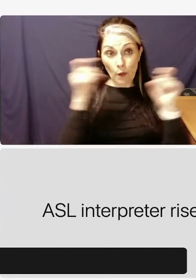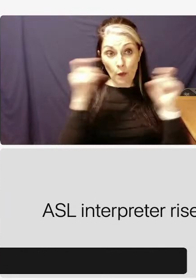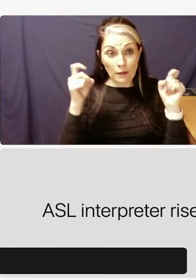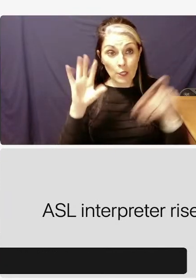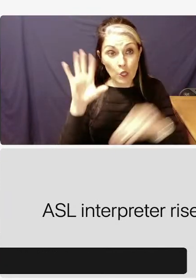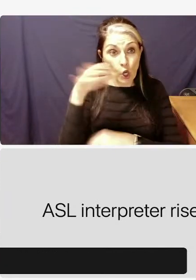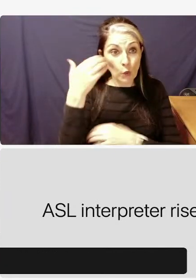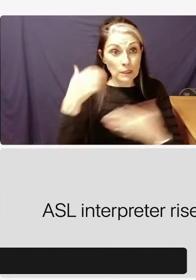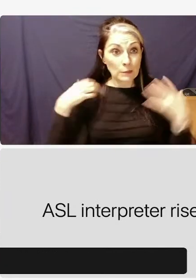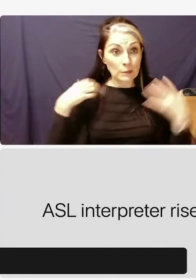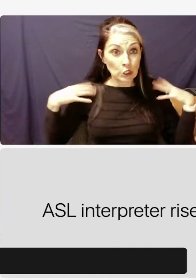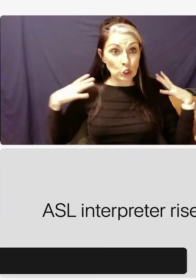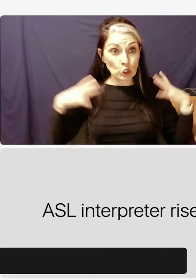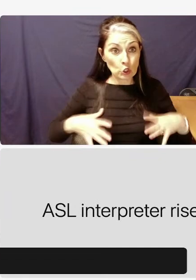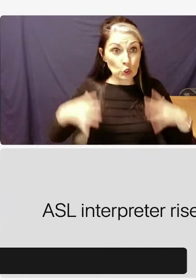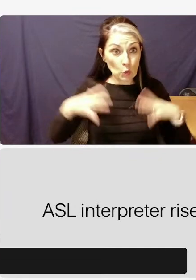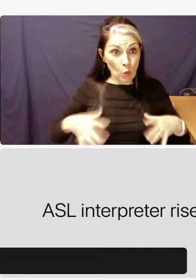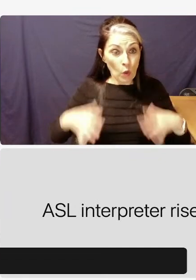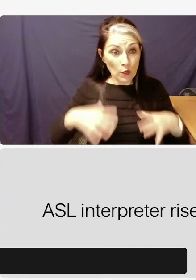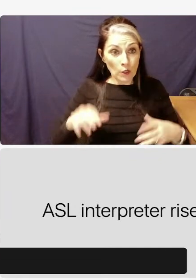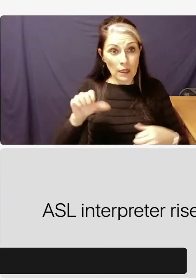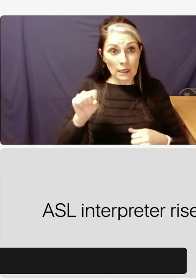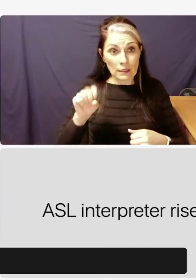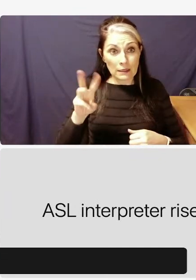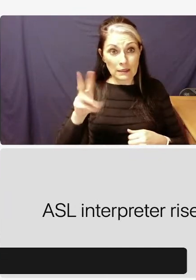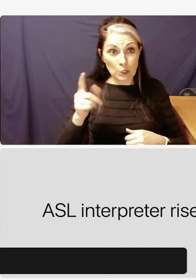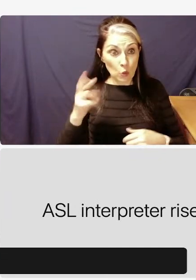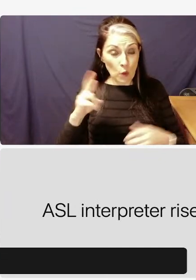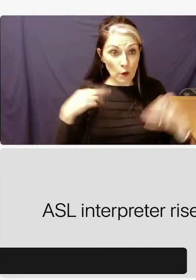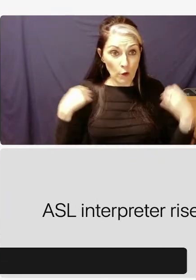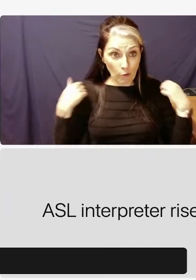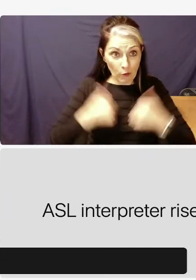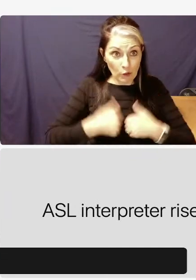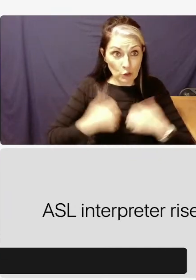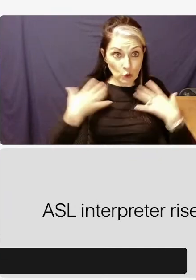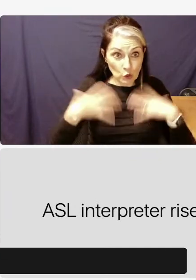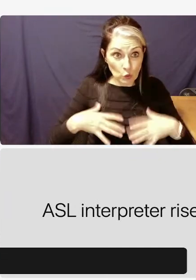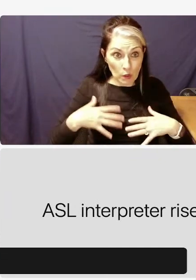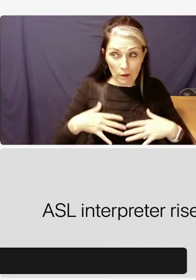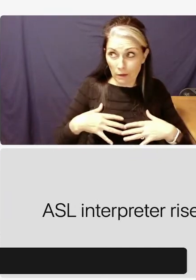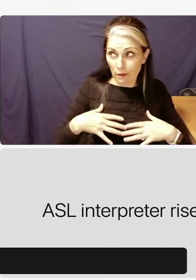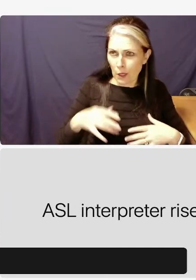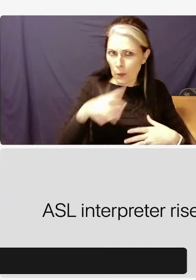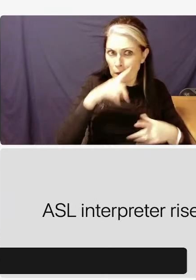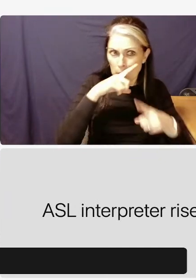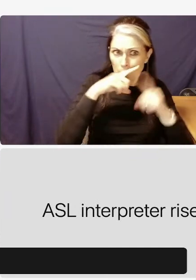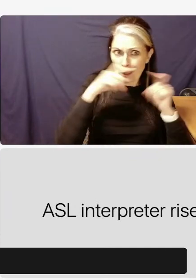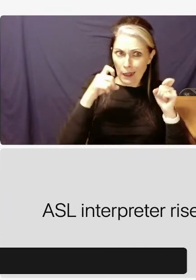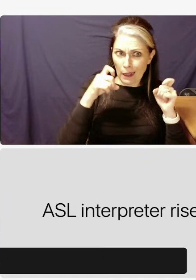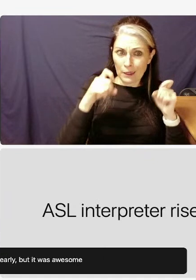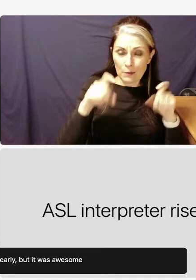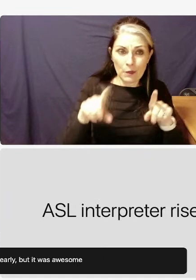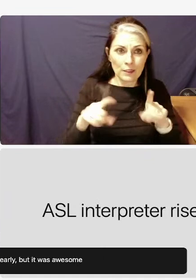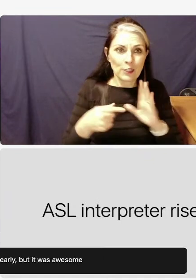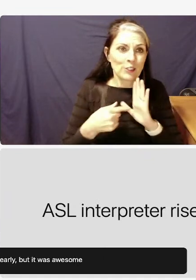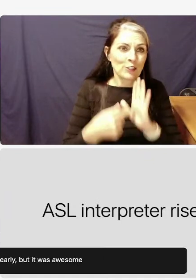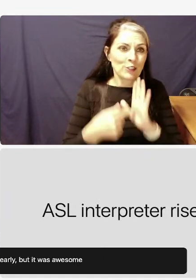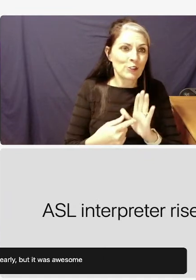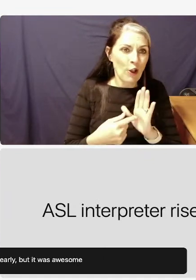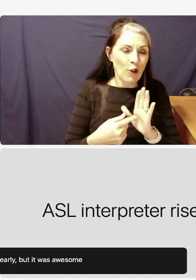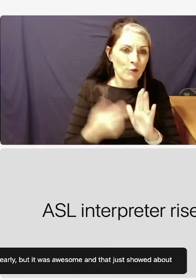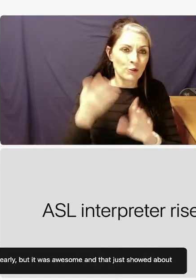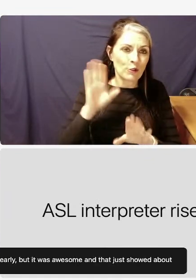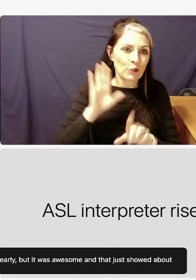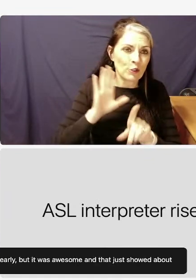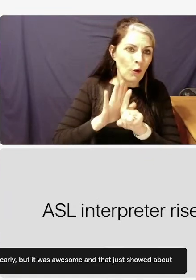sweater uh so uh that was pretty ugly but it was awesome and and that just showed about showed your